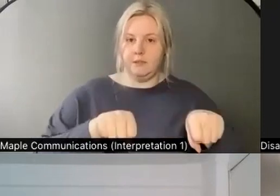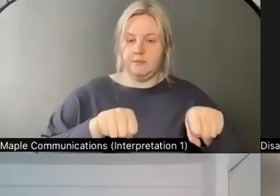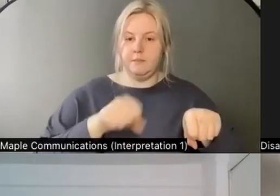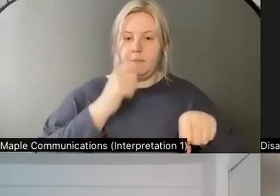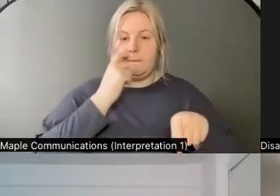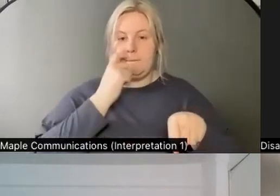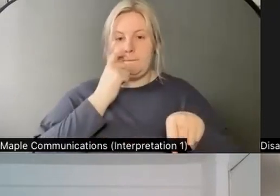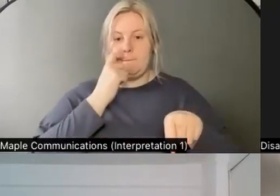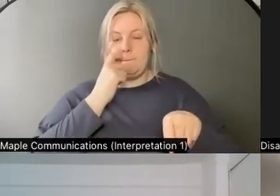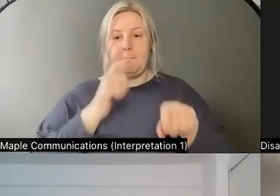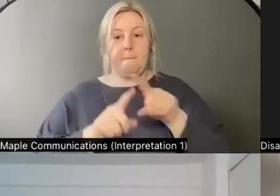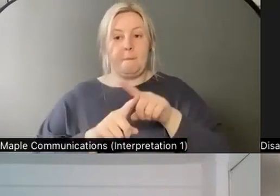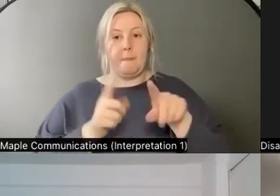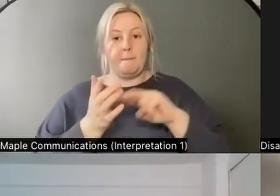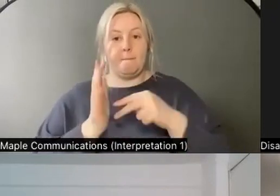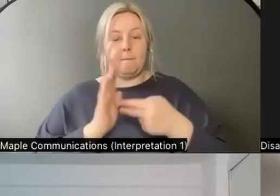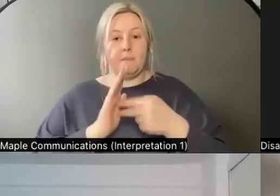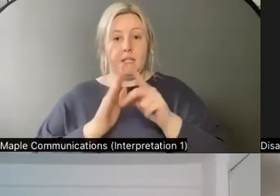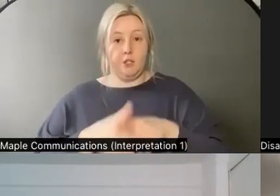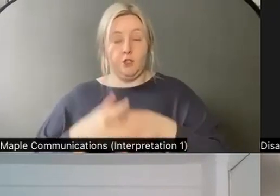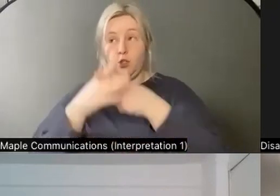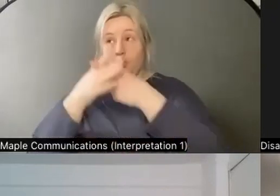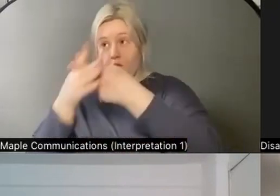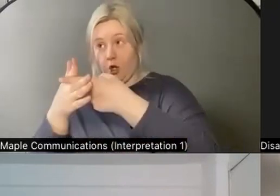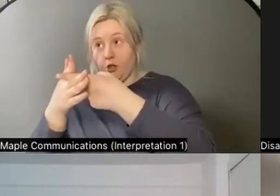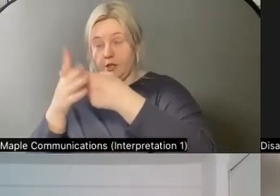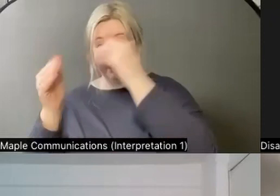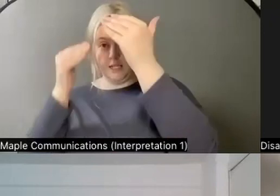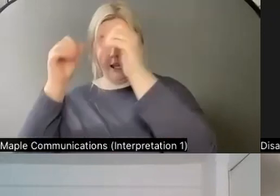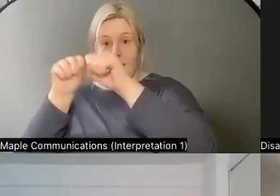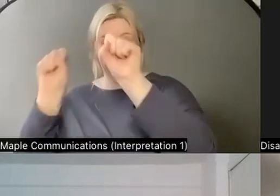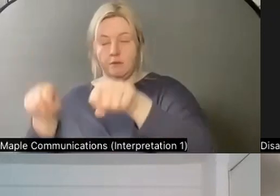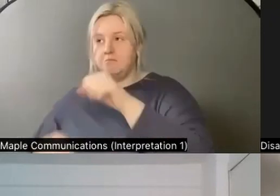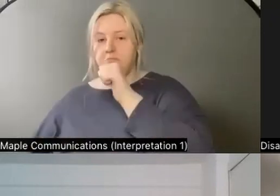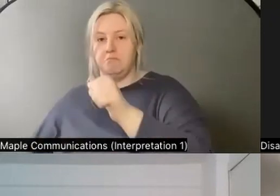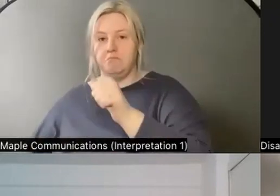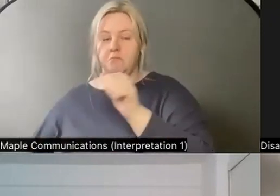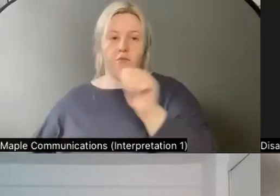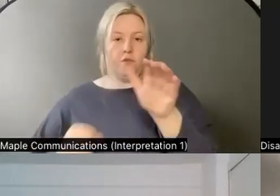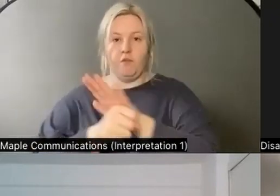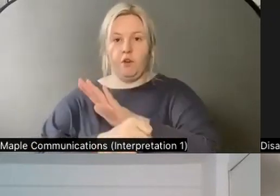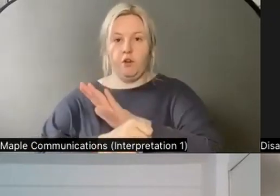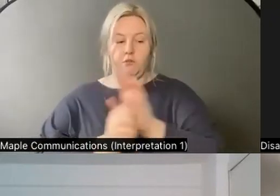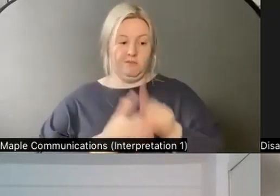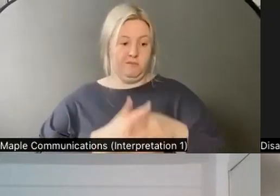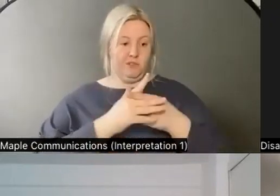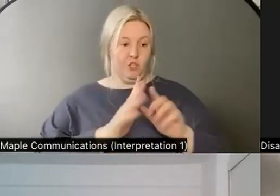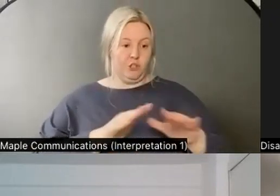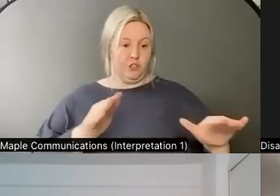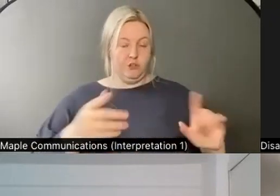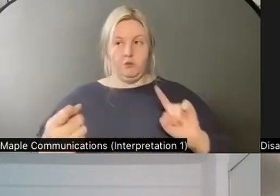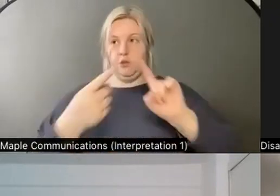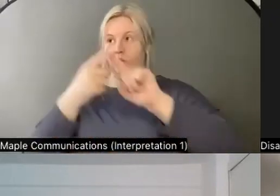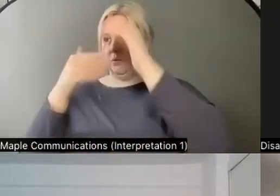that begins in the adult system. This persists all through our healthcare system. And so Eleanor has